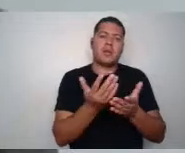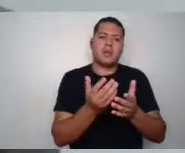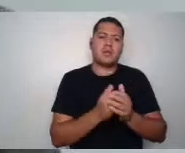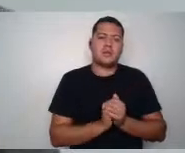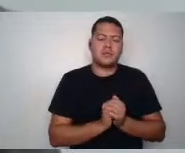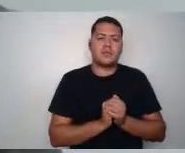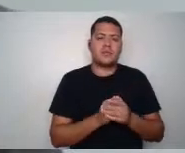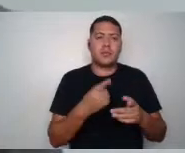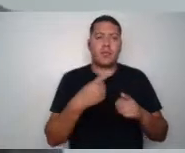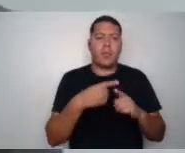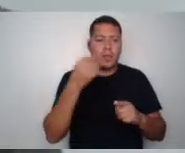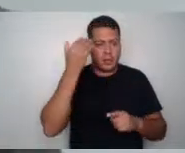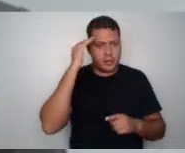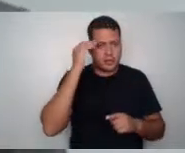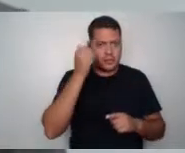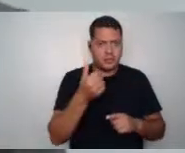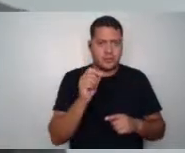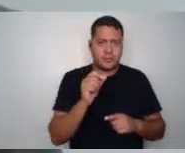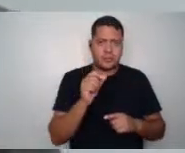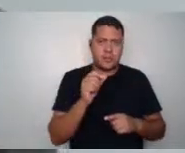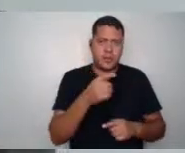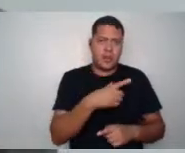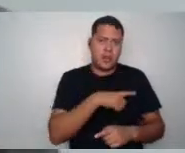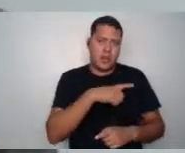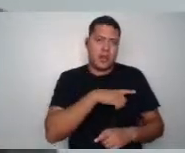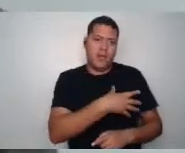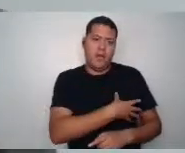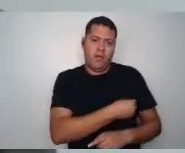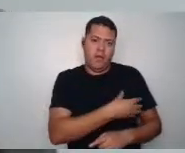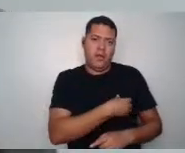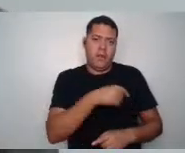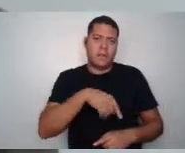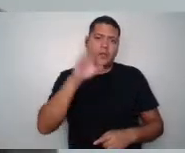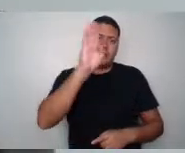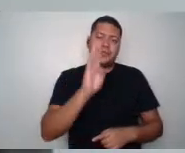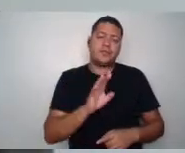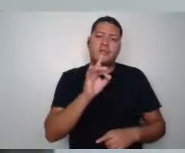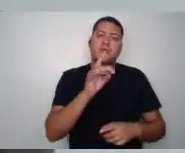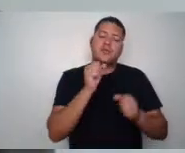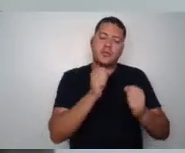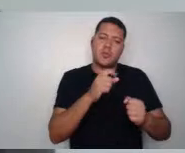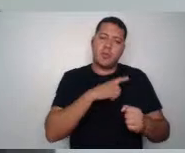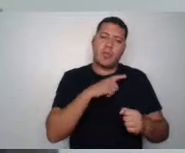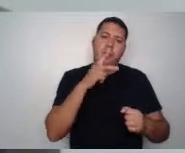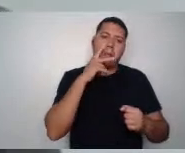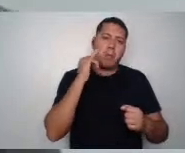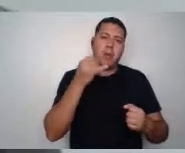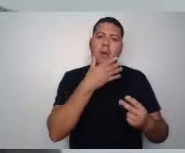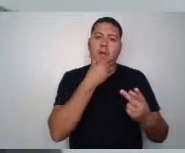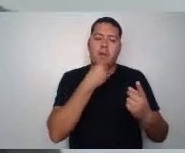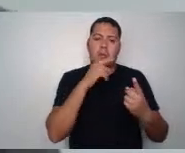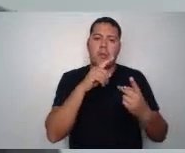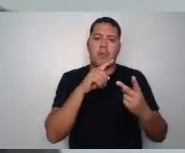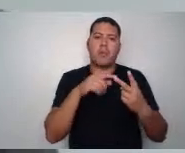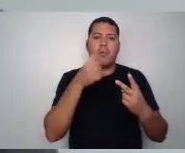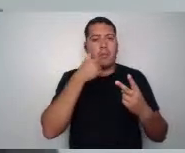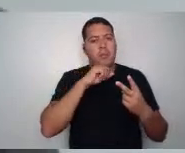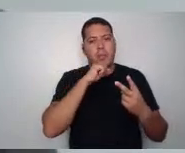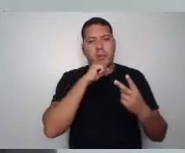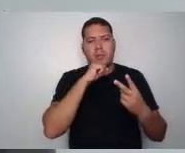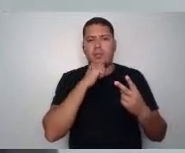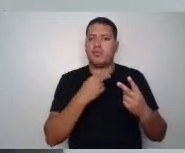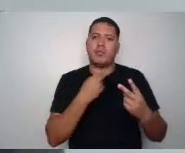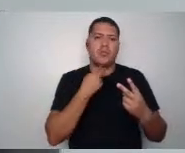this double paternity, even though I have a certificate from the government because he said in Brazil, a